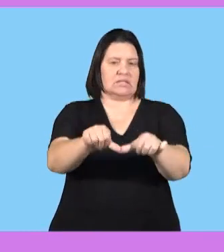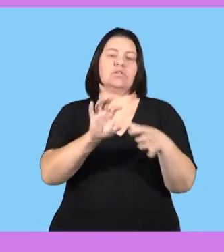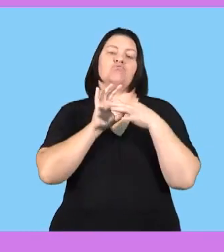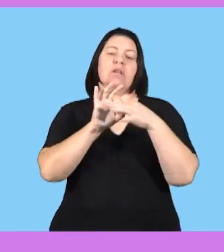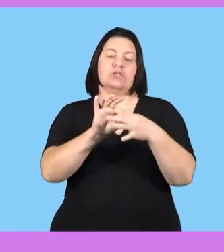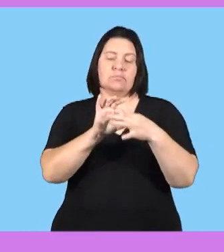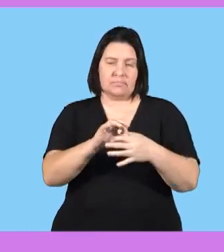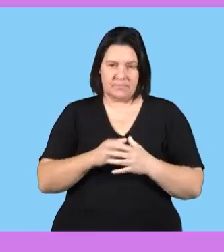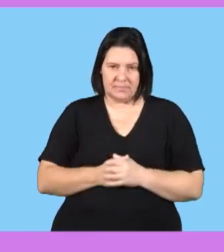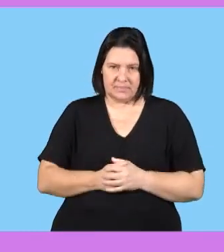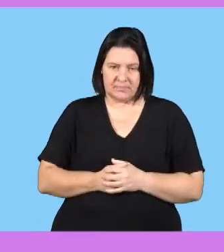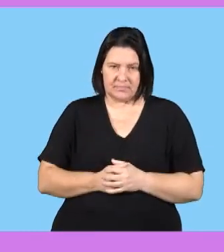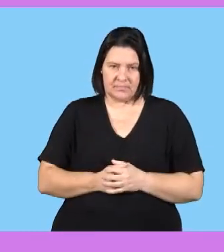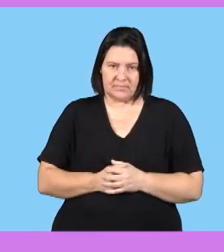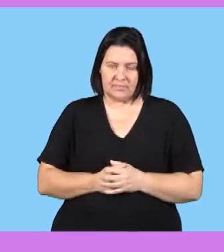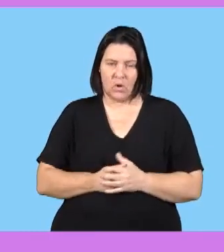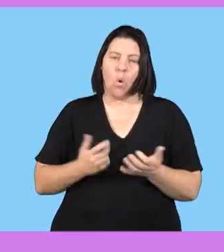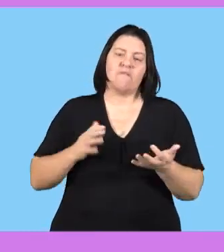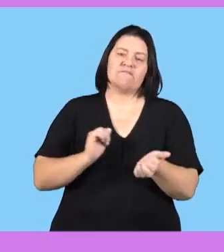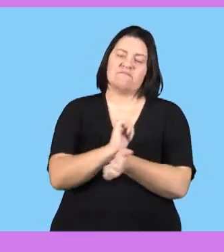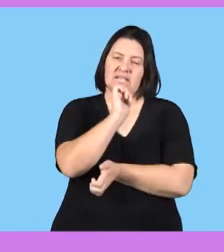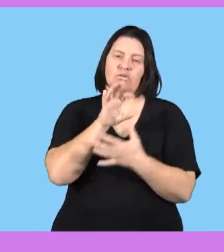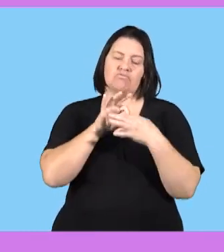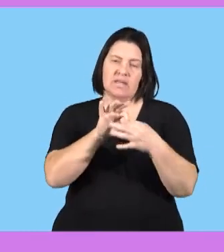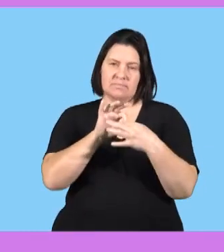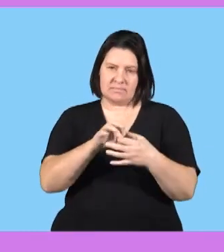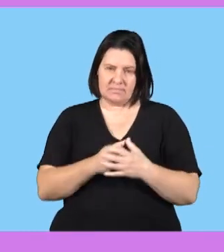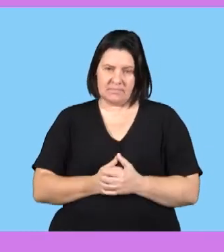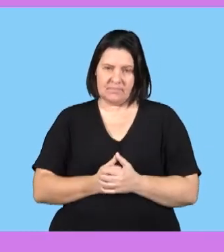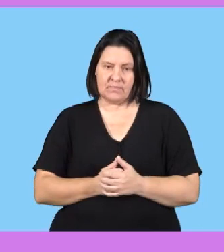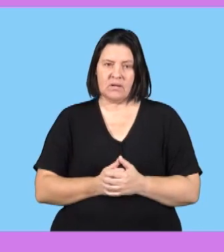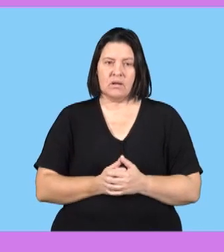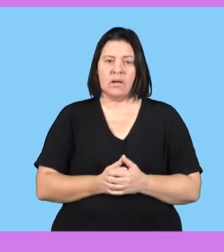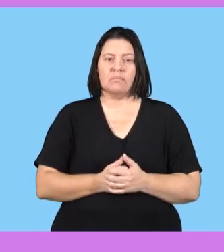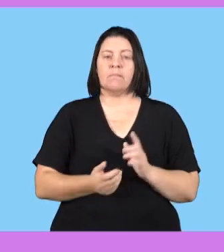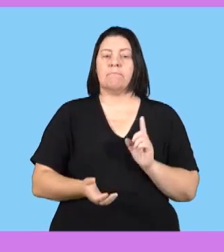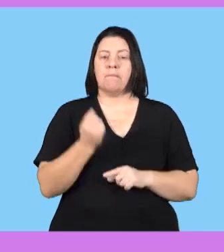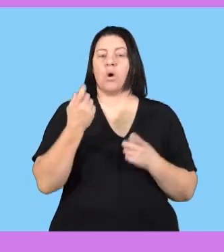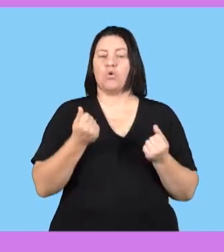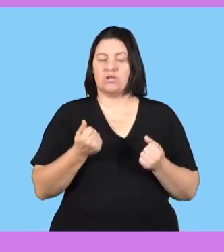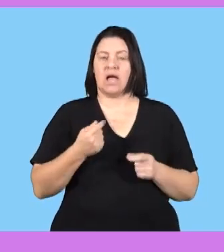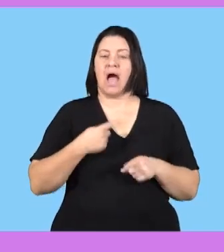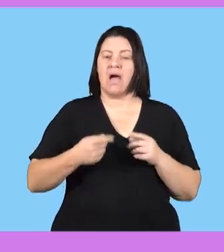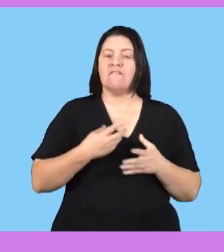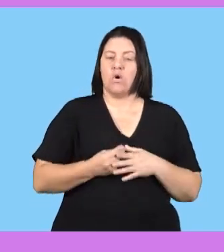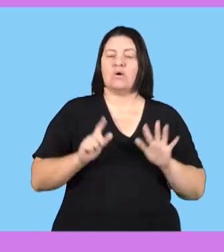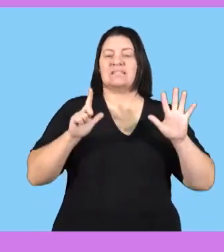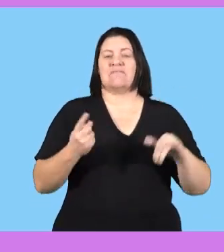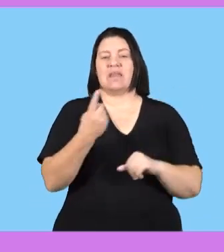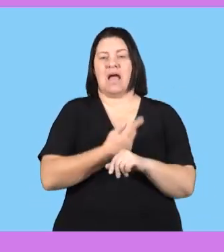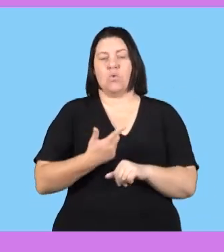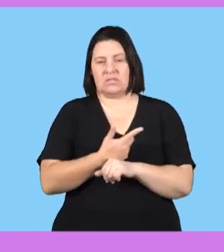one. We call it a constant or a fixed relationship. Determine the cost of hiring the tent